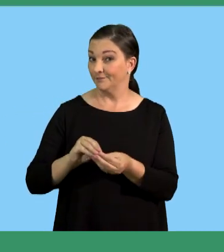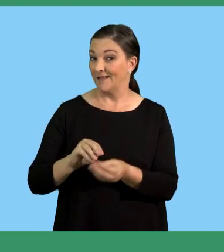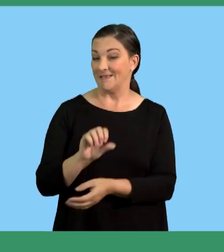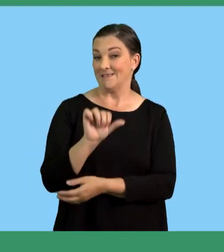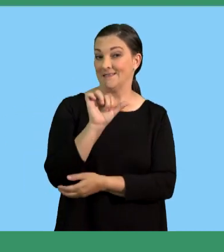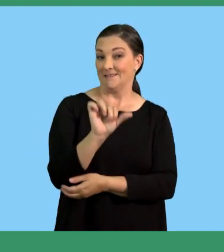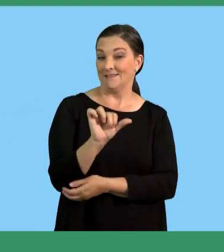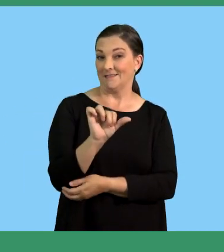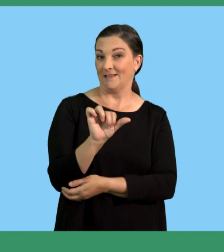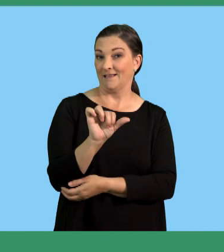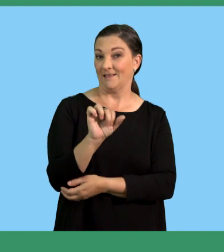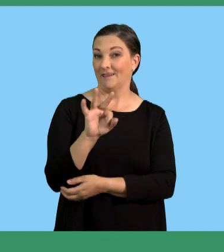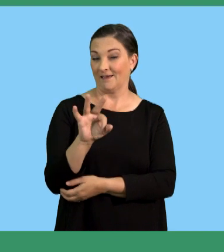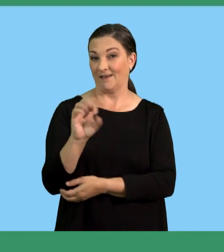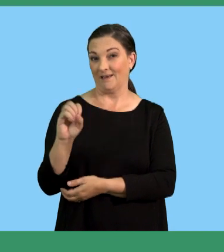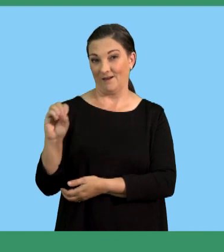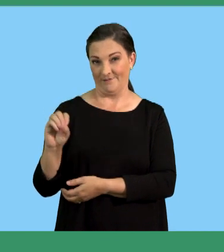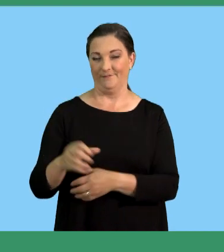be what?